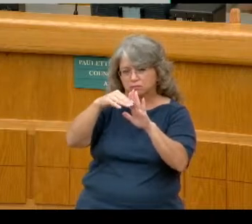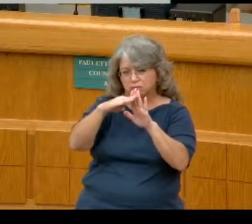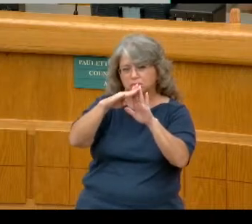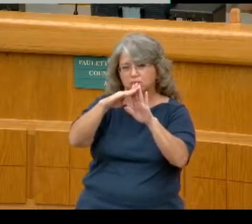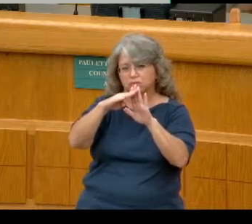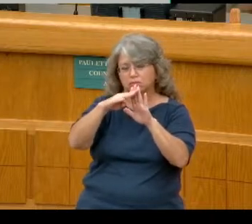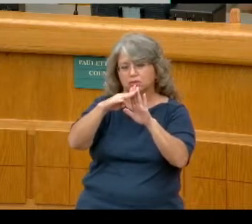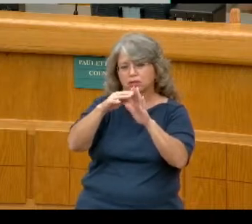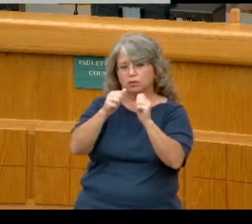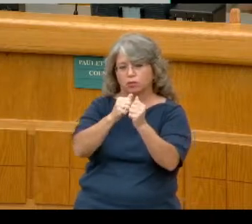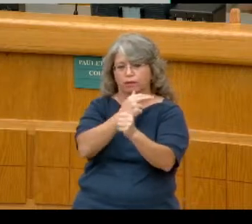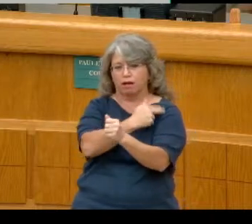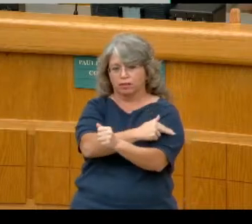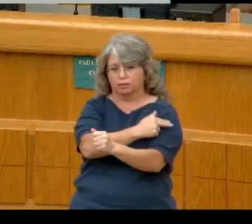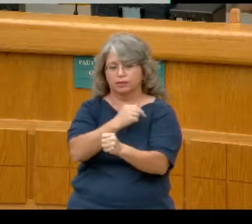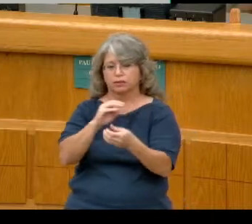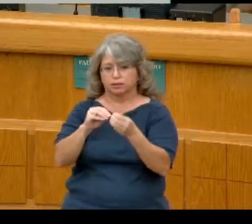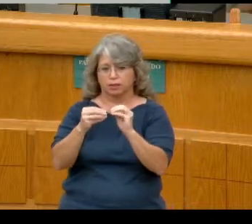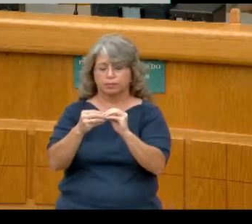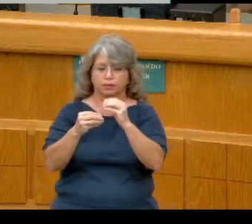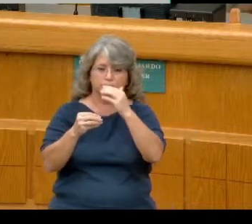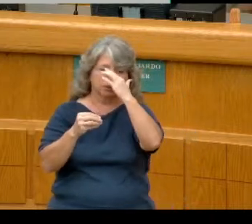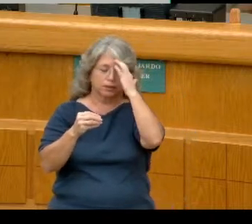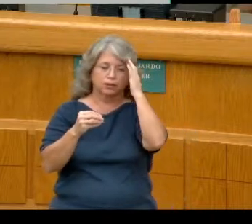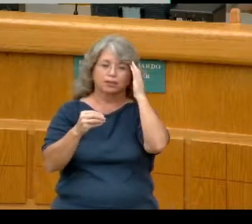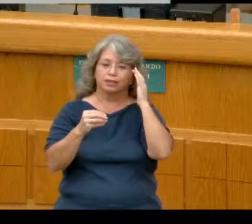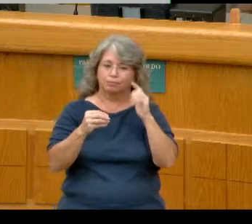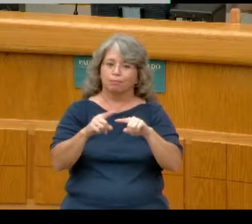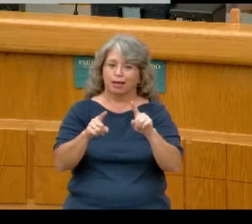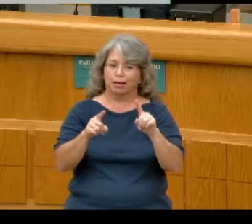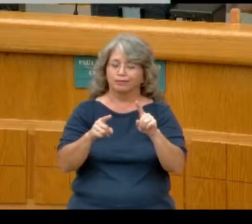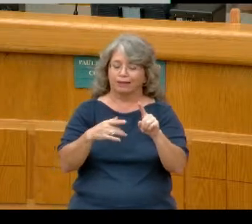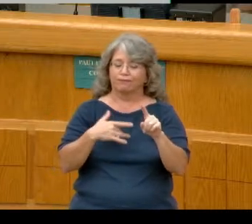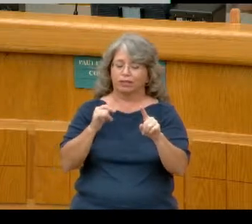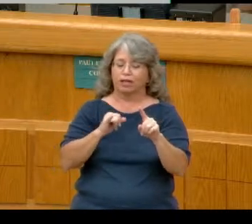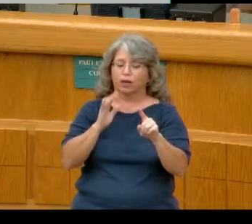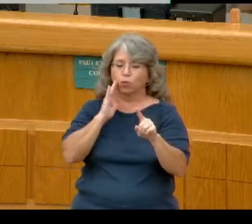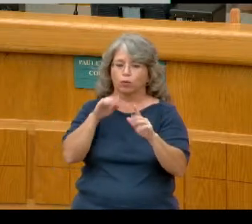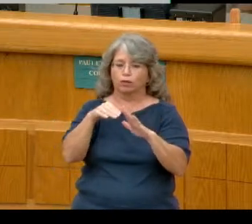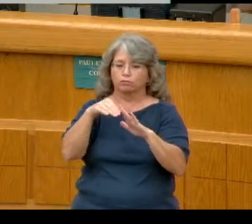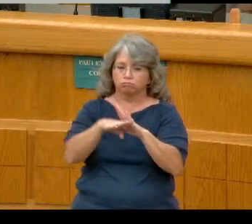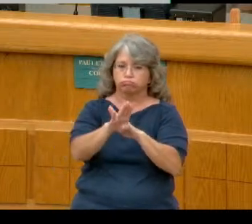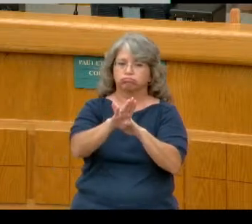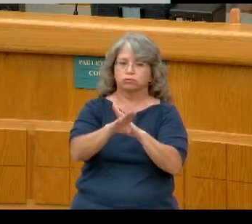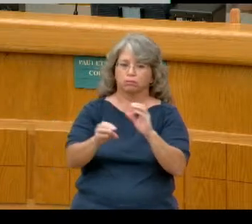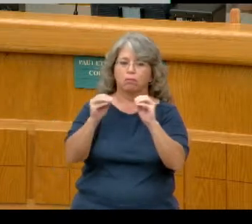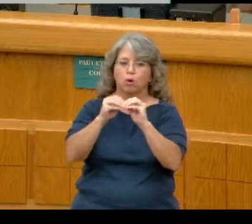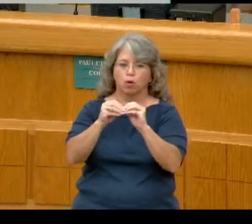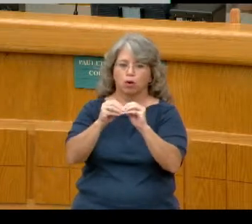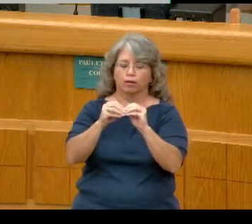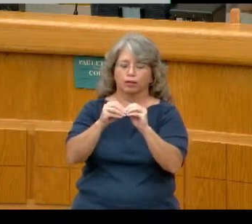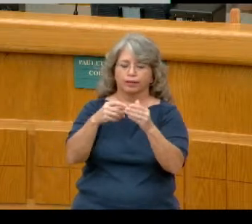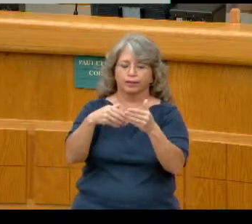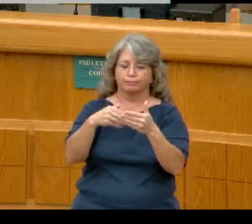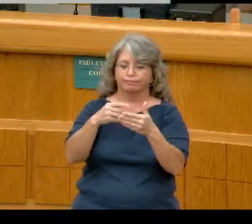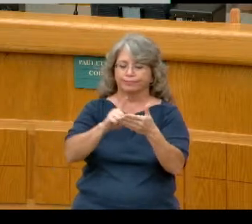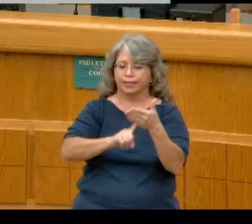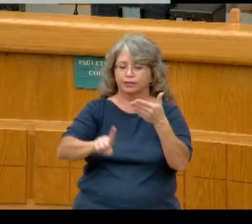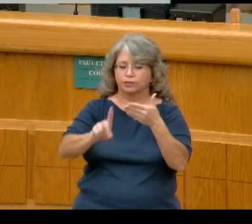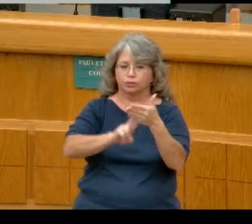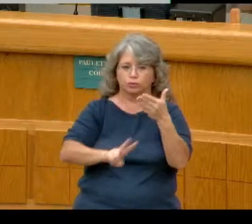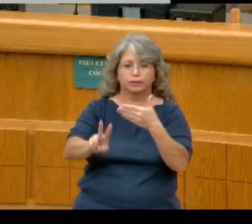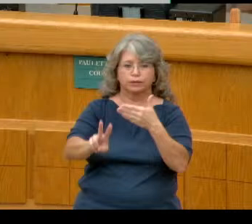due to COVID. But we're predicting it's about to shoot up in the next couple weeks. So we'll see if that comes to pass. I hope it